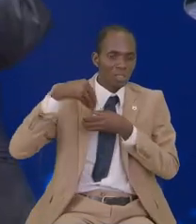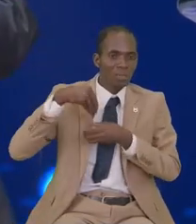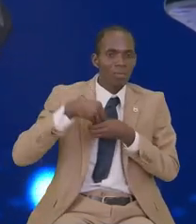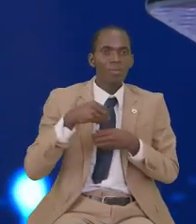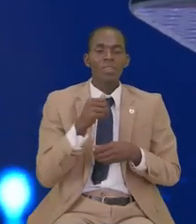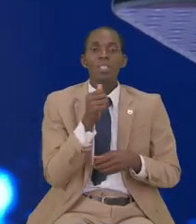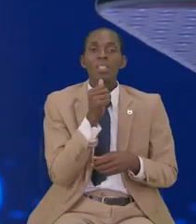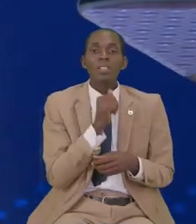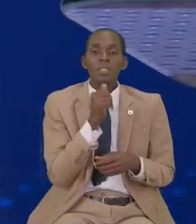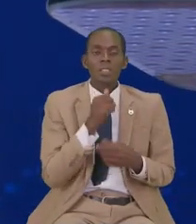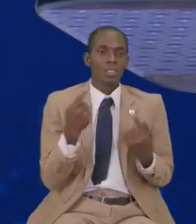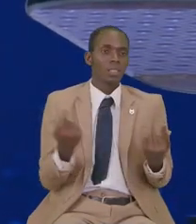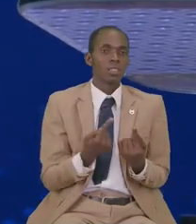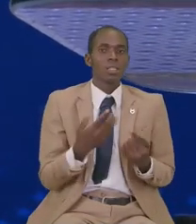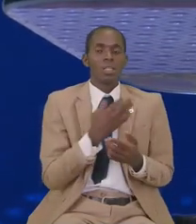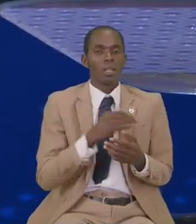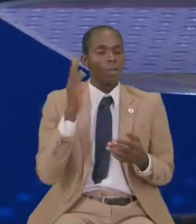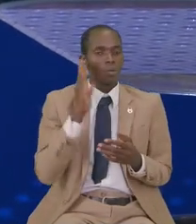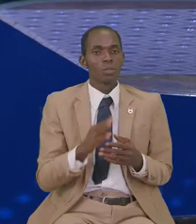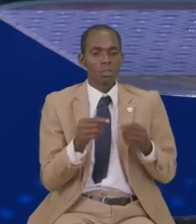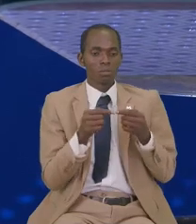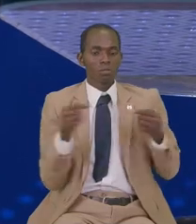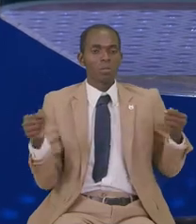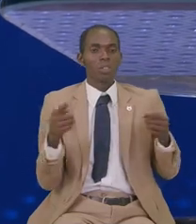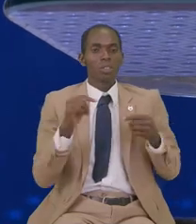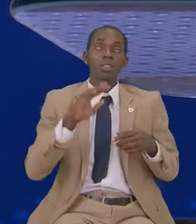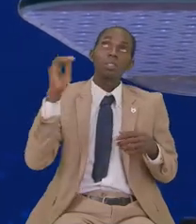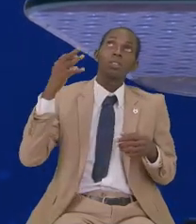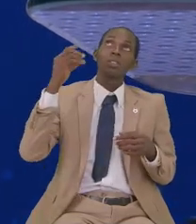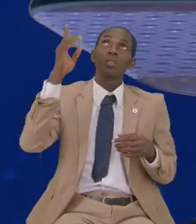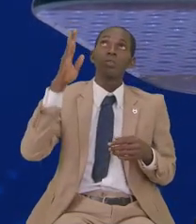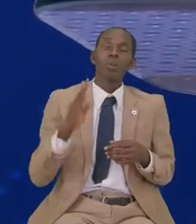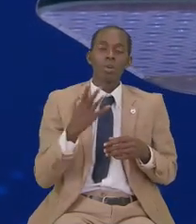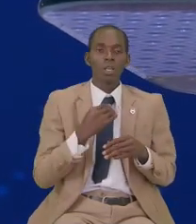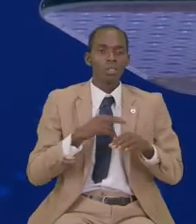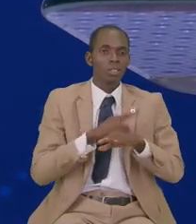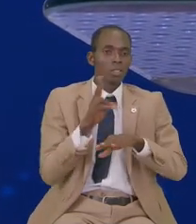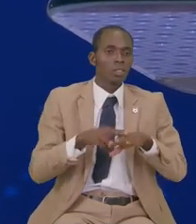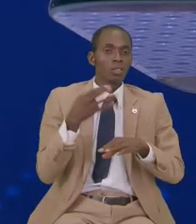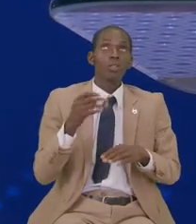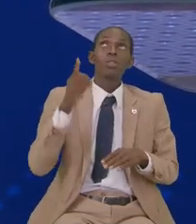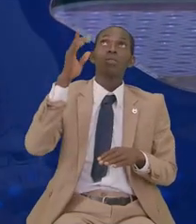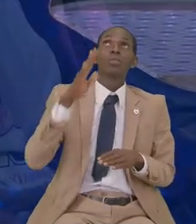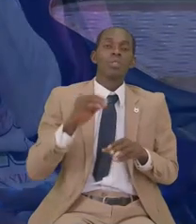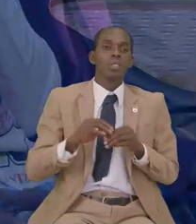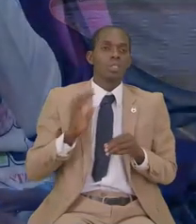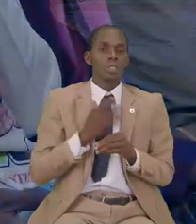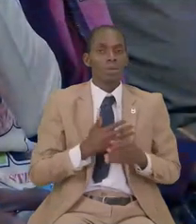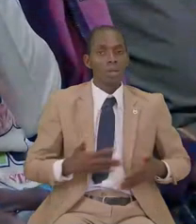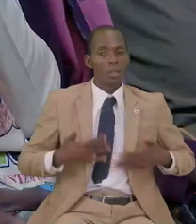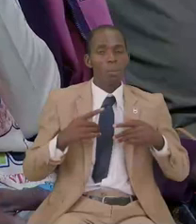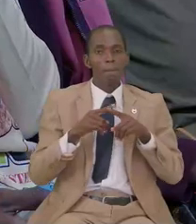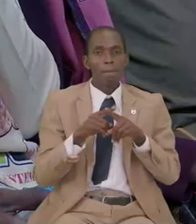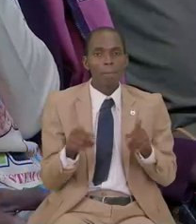and then will contradict the grace of God and the nature of God in our lives. But